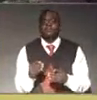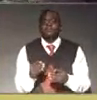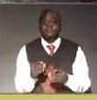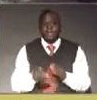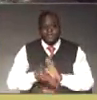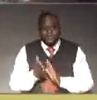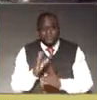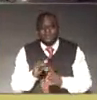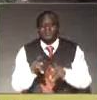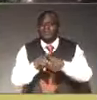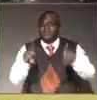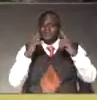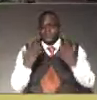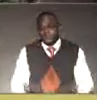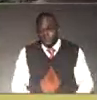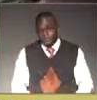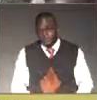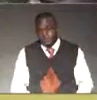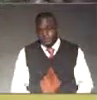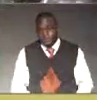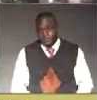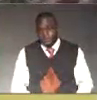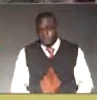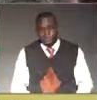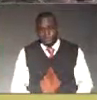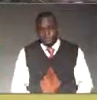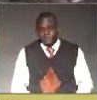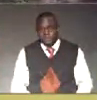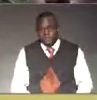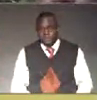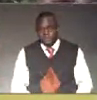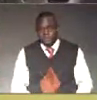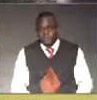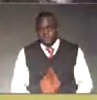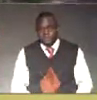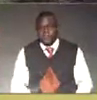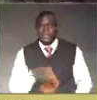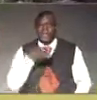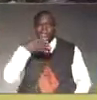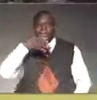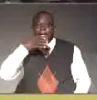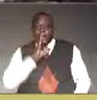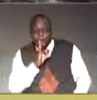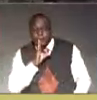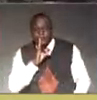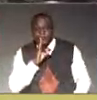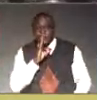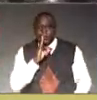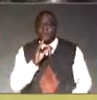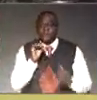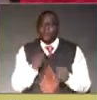from the university, they're here under therapy for alcohol abuse. That should not be